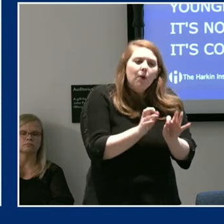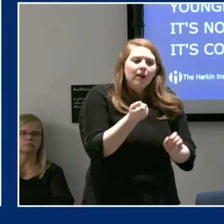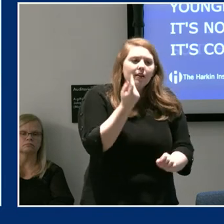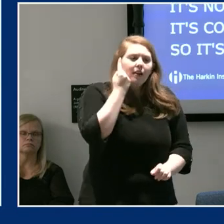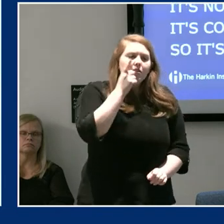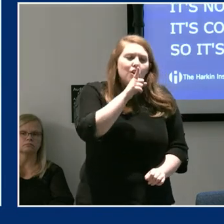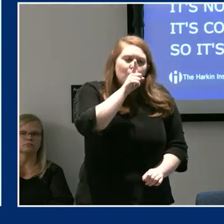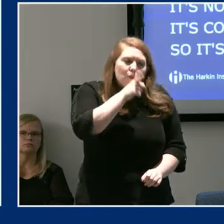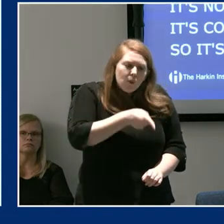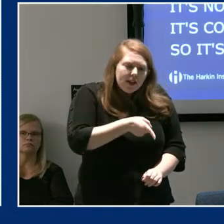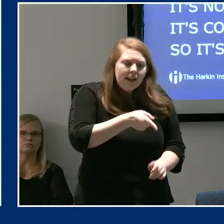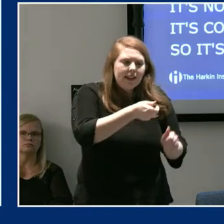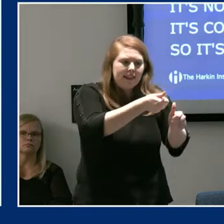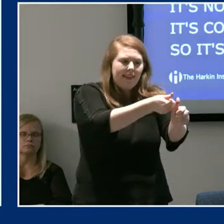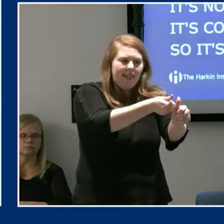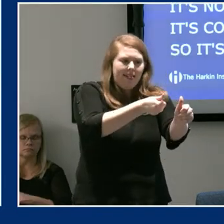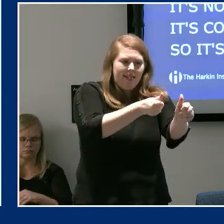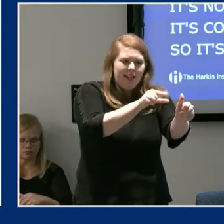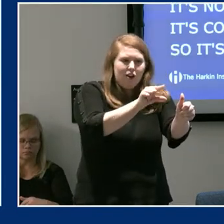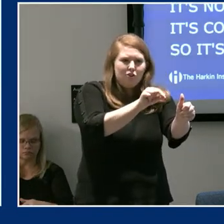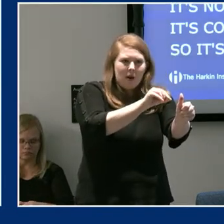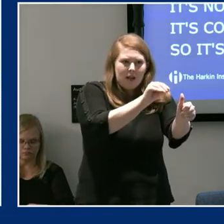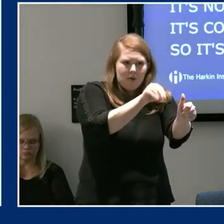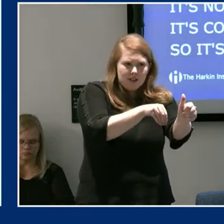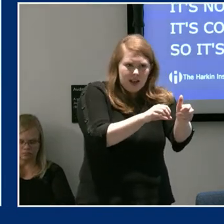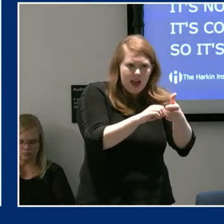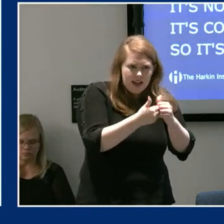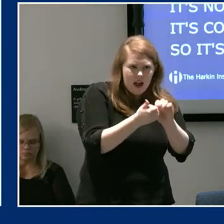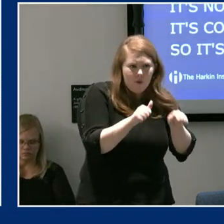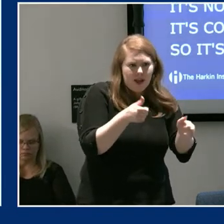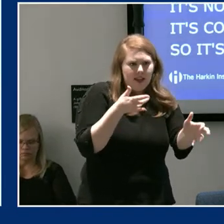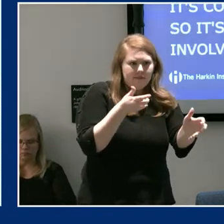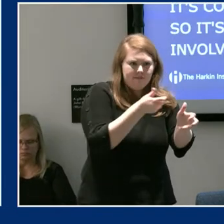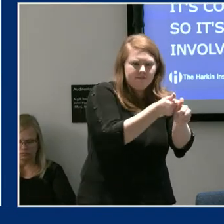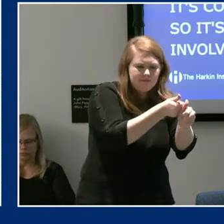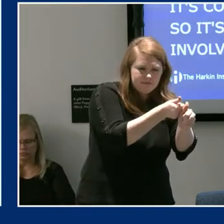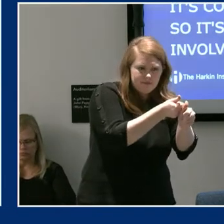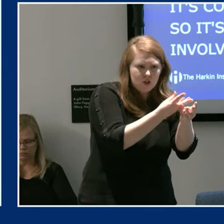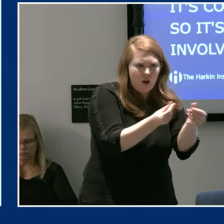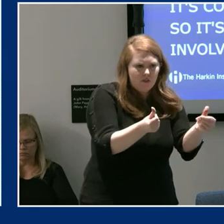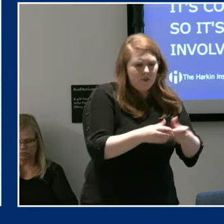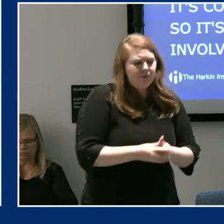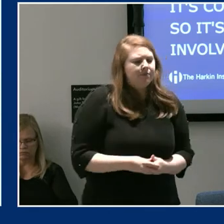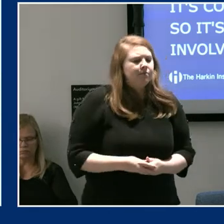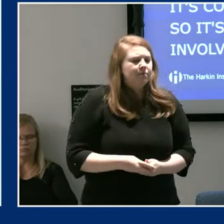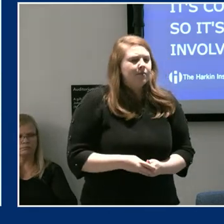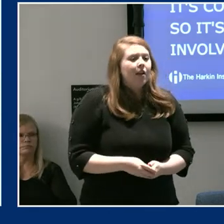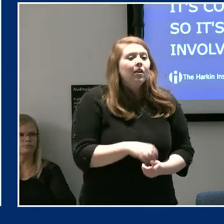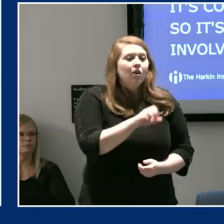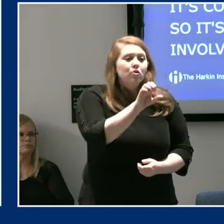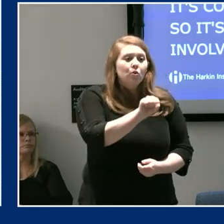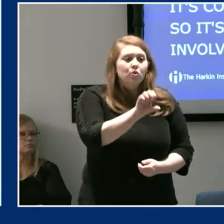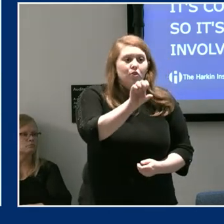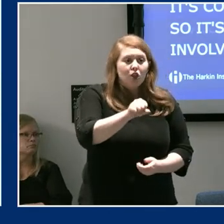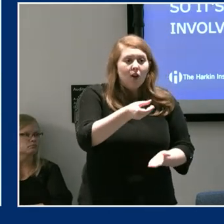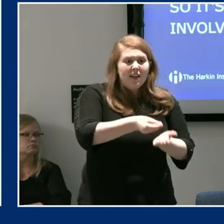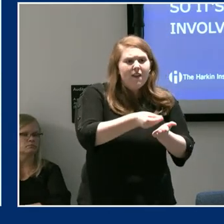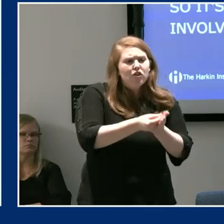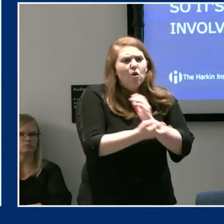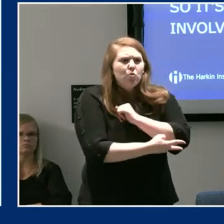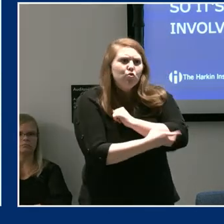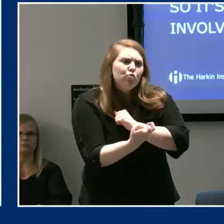really involved in securing the long-term solvency. The Social Security funds were stolen,